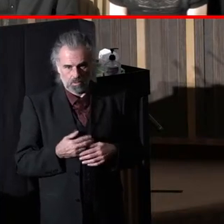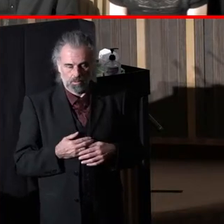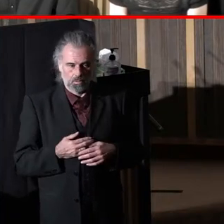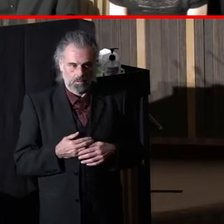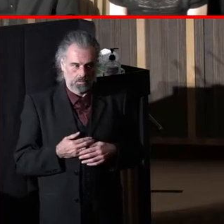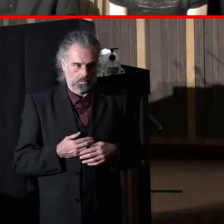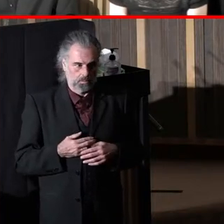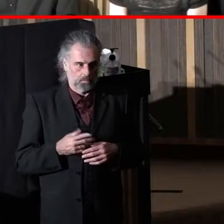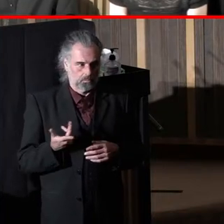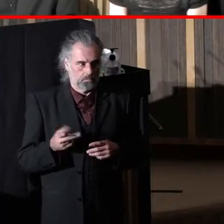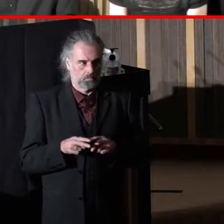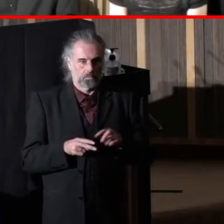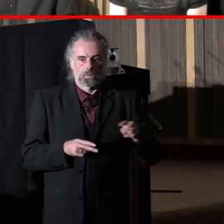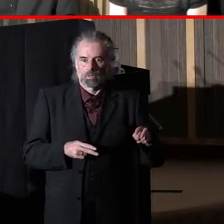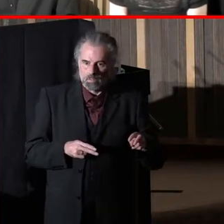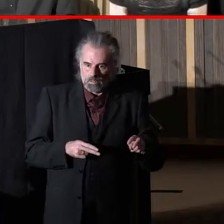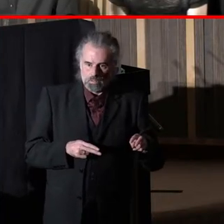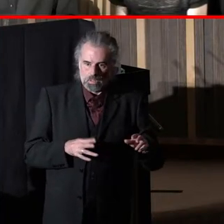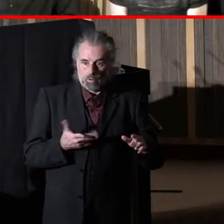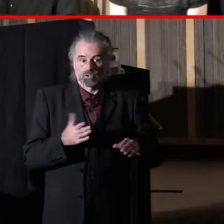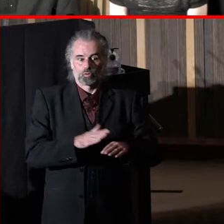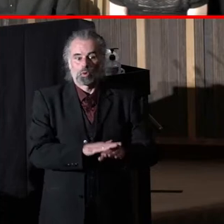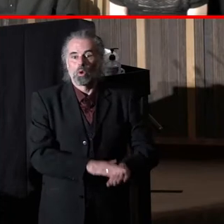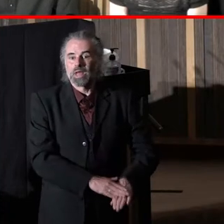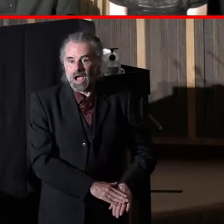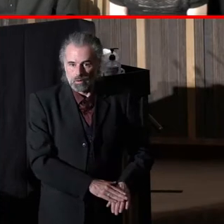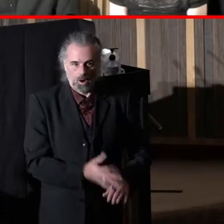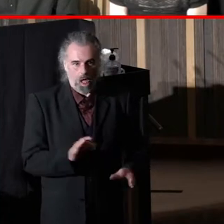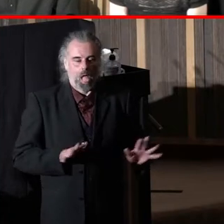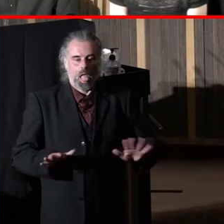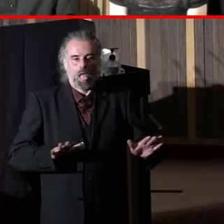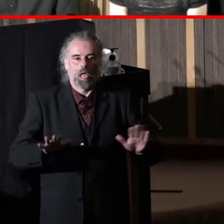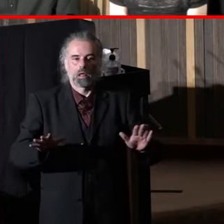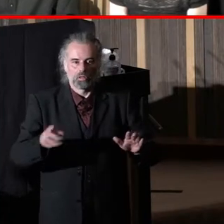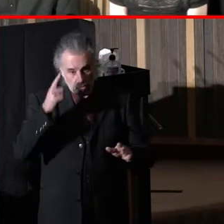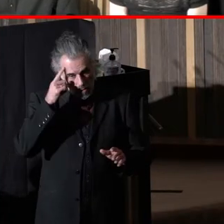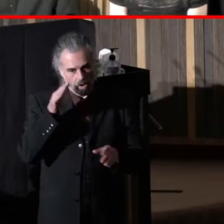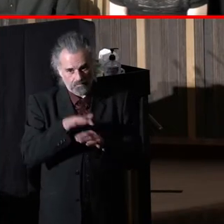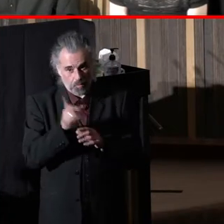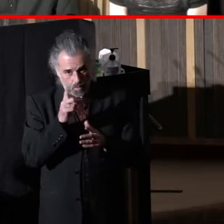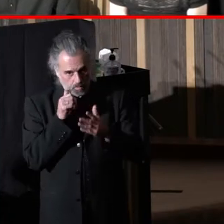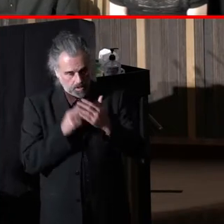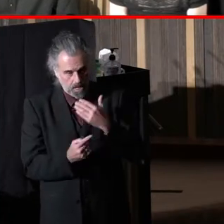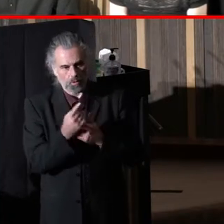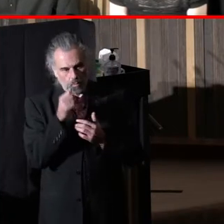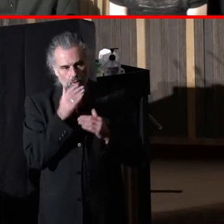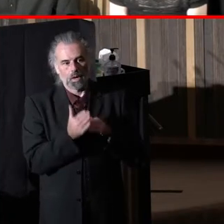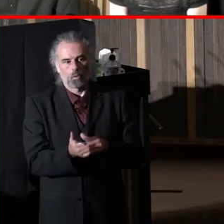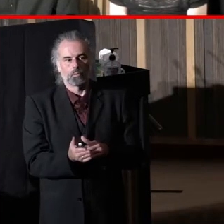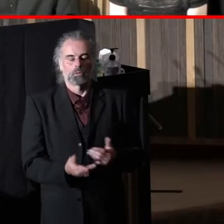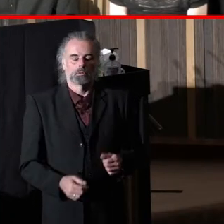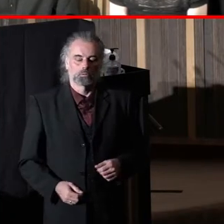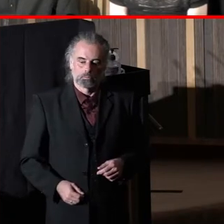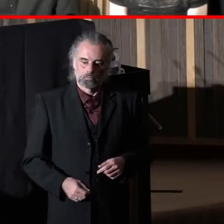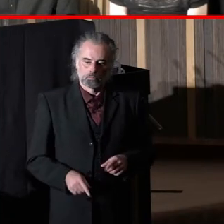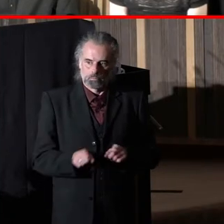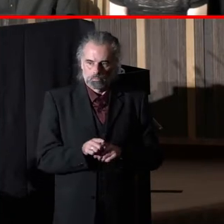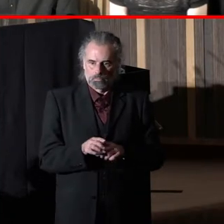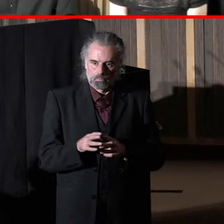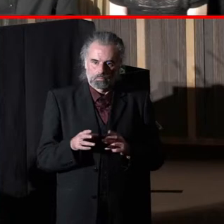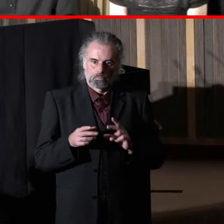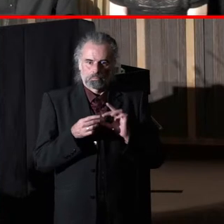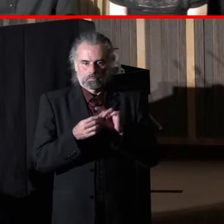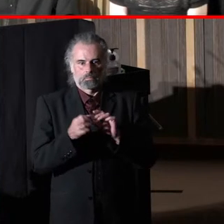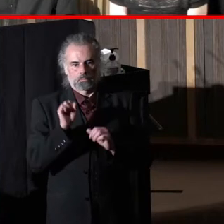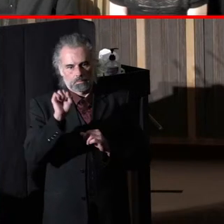their role if they had the opportunity and slowed down a bit and thought about their consequences. That would help. And regarding your